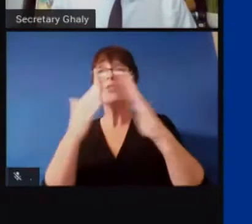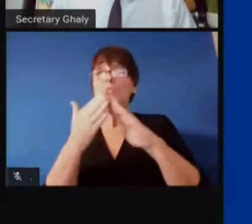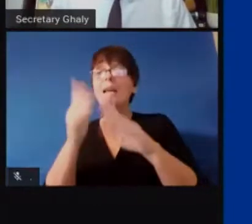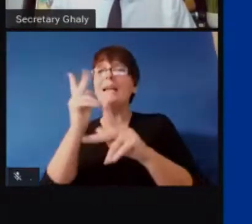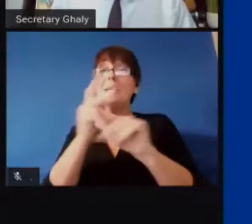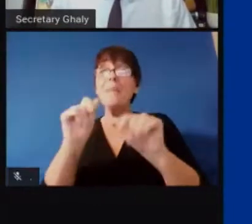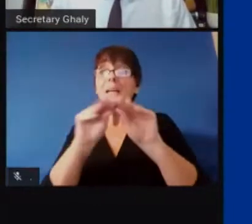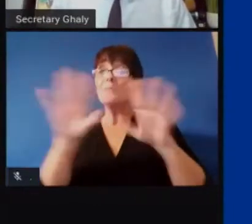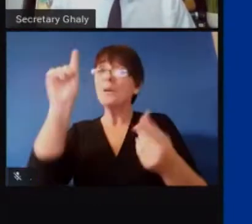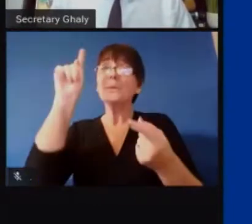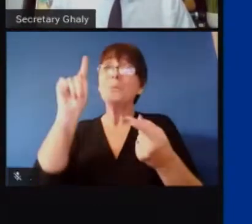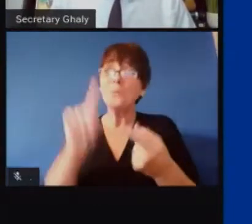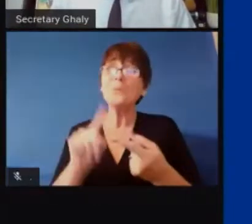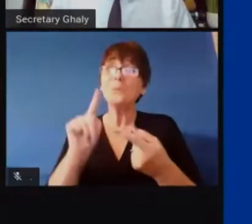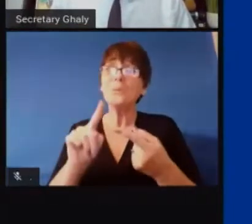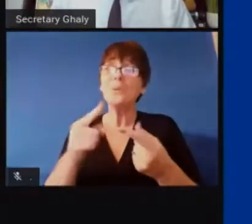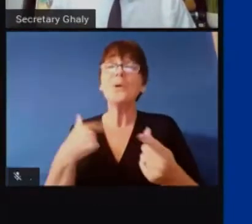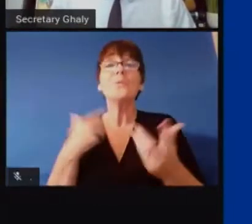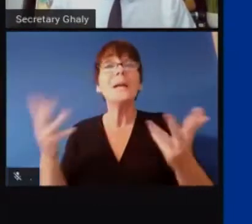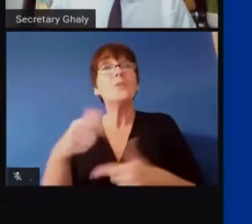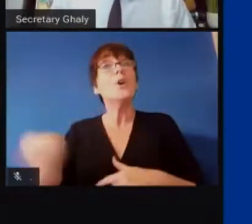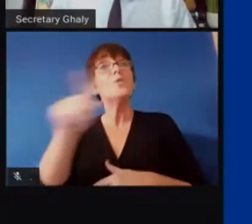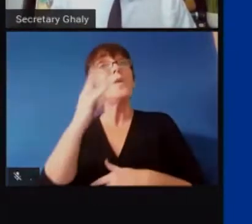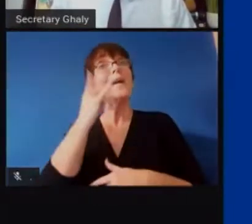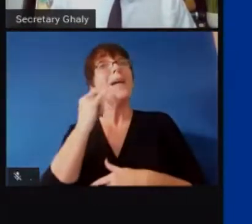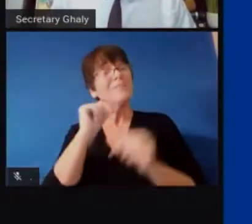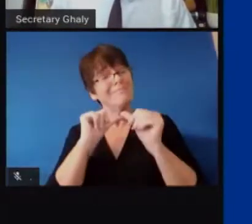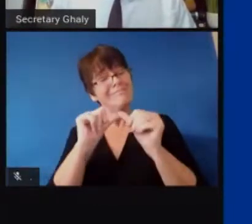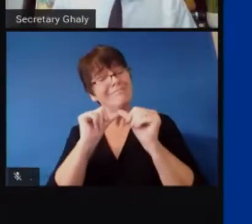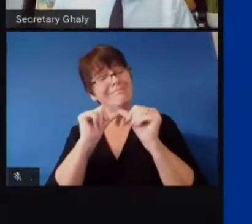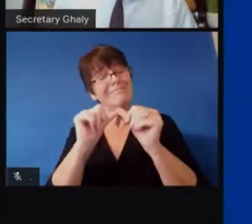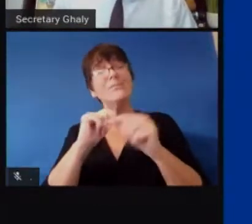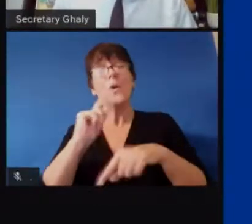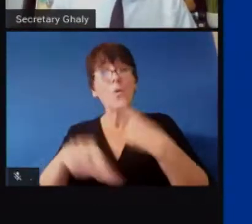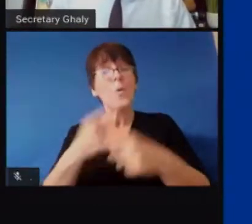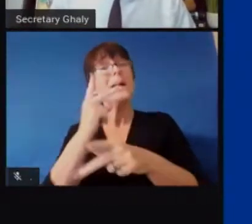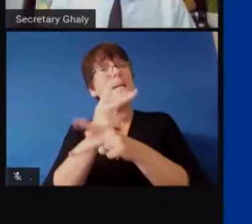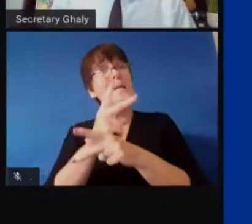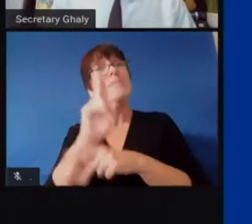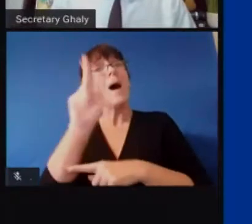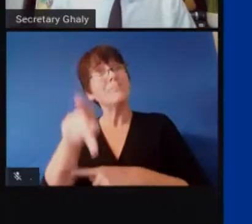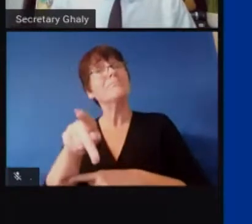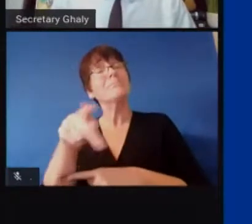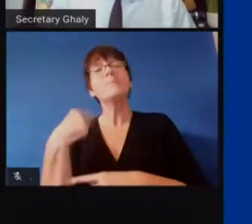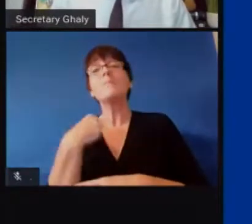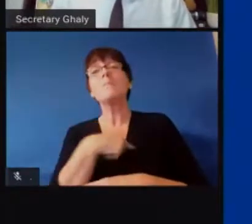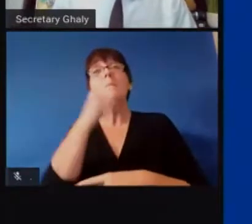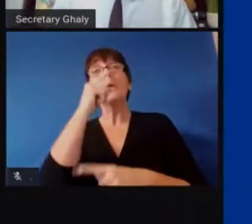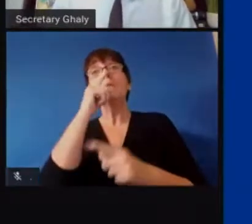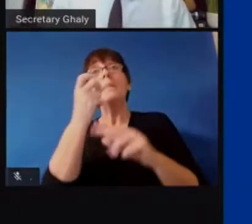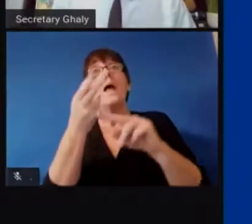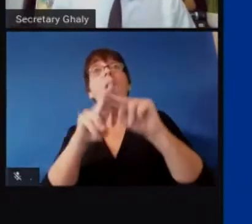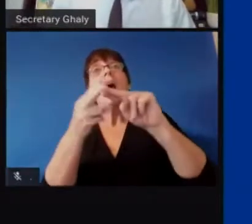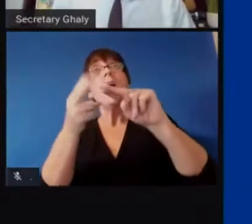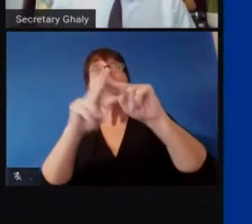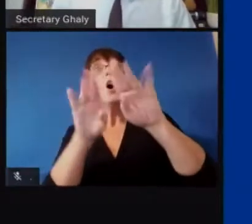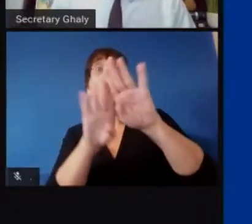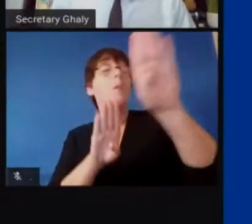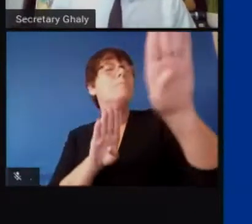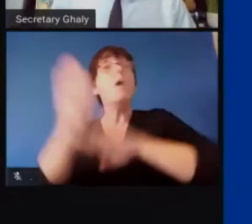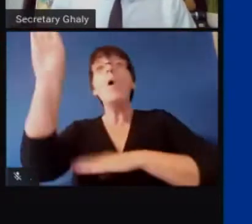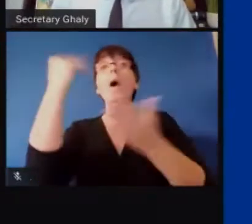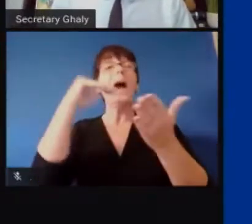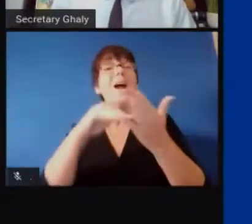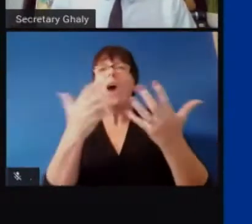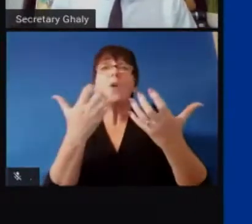down. And we encourage Californians to keep doing that so we don't see the slight increases turn into large